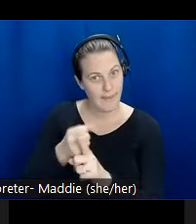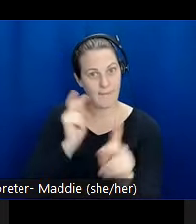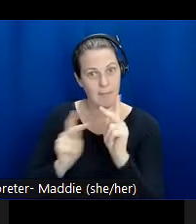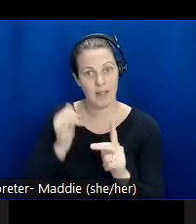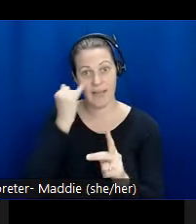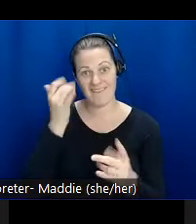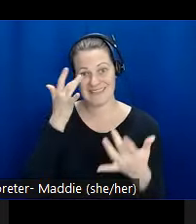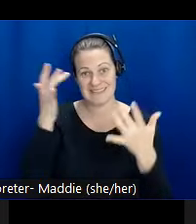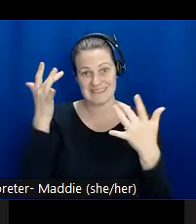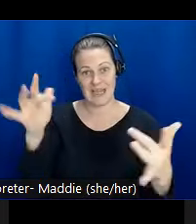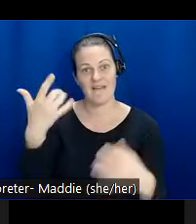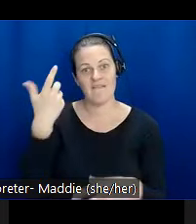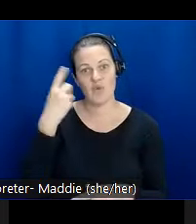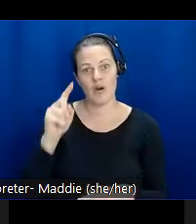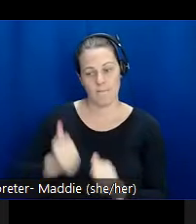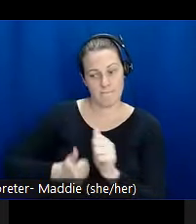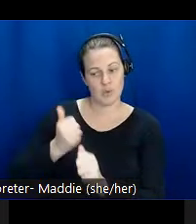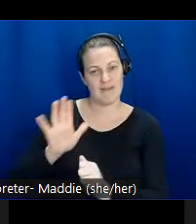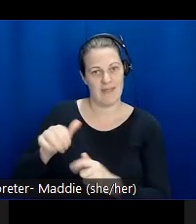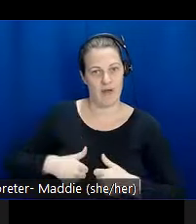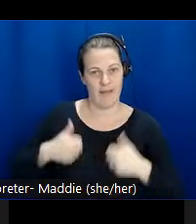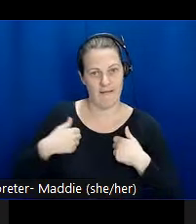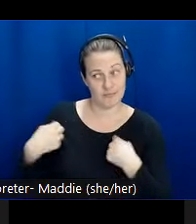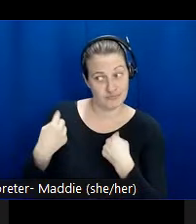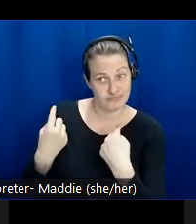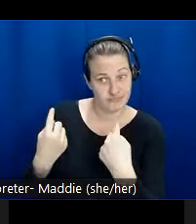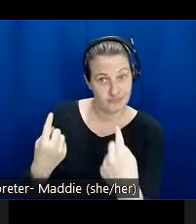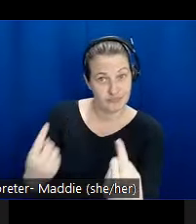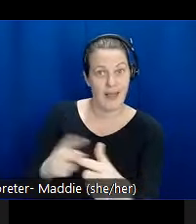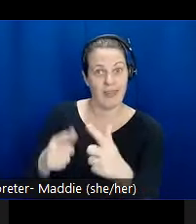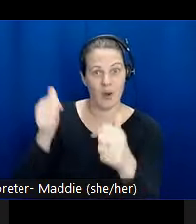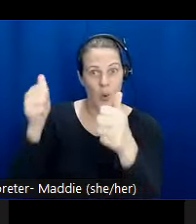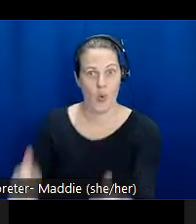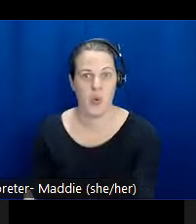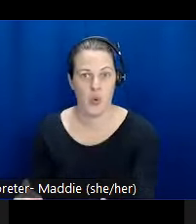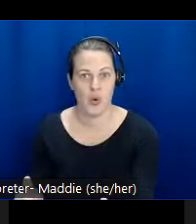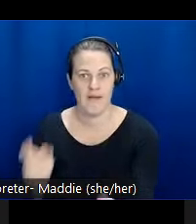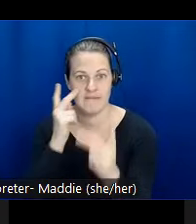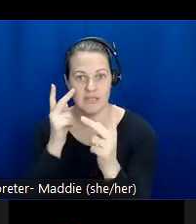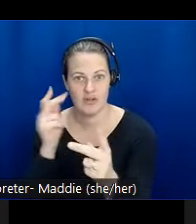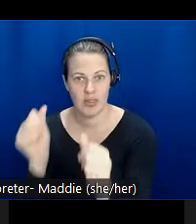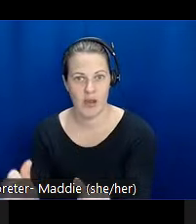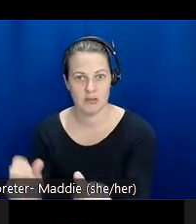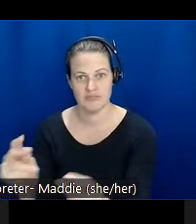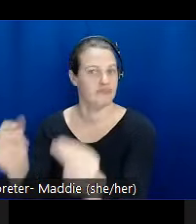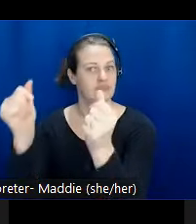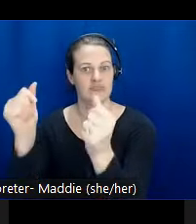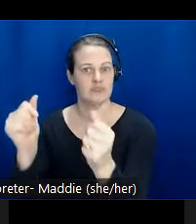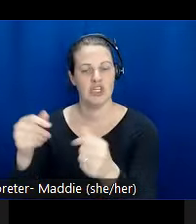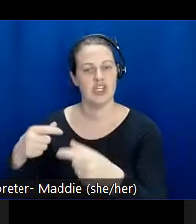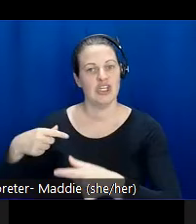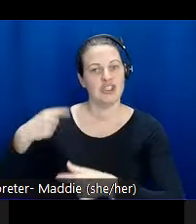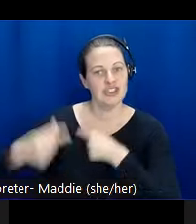of their life and then has all of this vision loss as a result of a genetic condition or